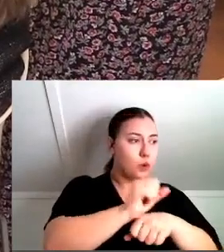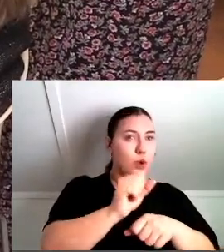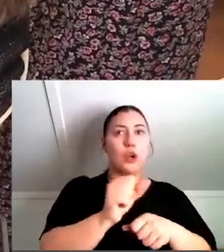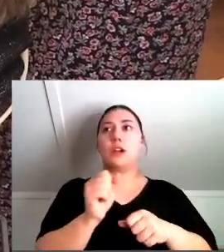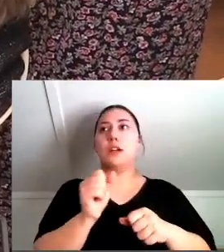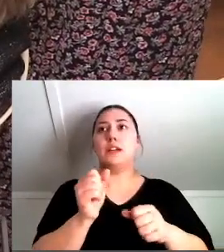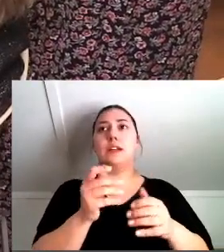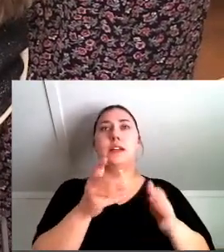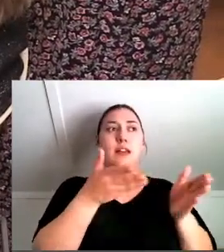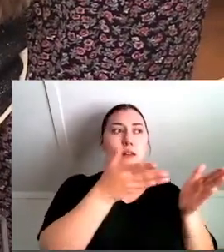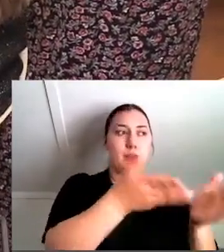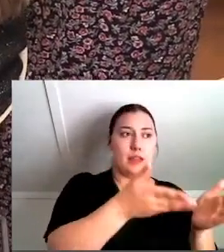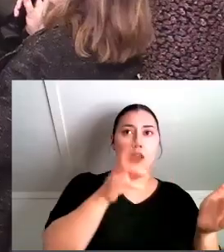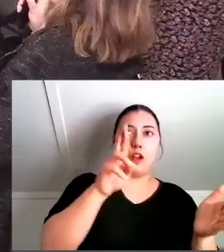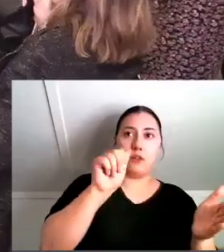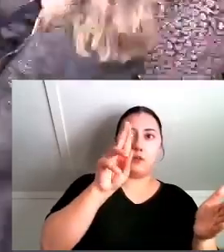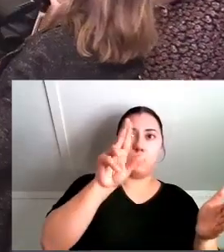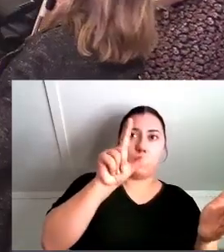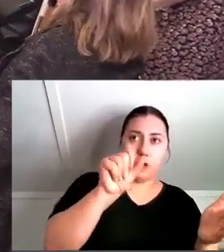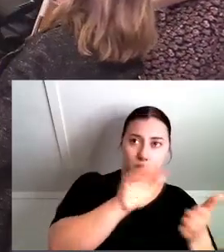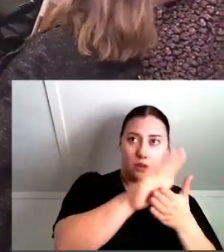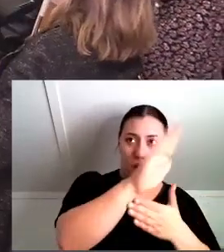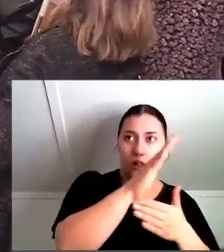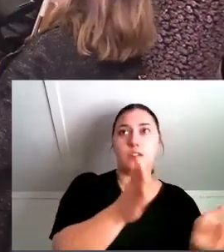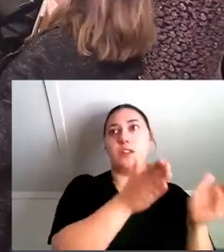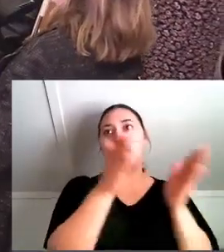Michigan State. Yeah,